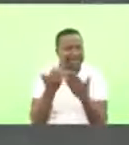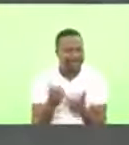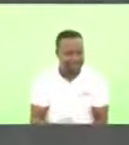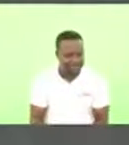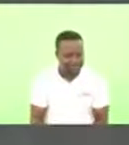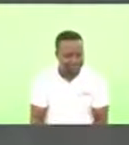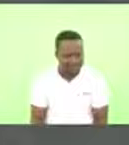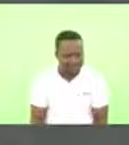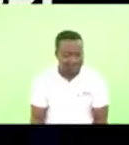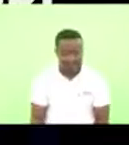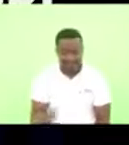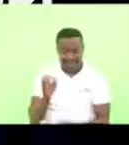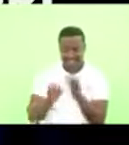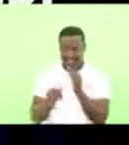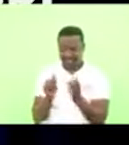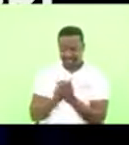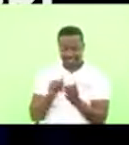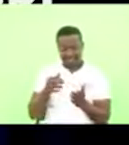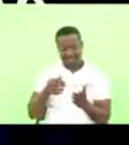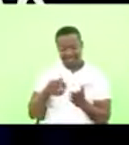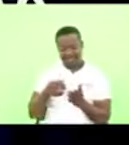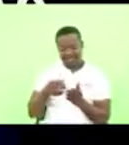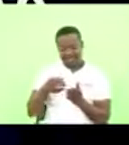If this report gets to the governor,